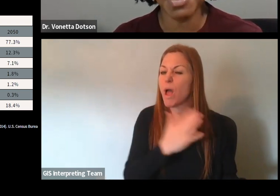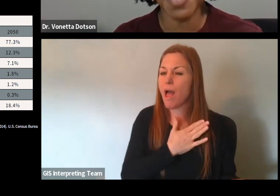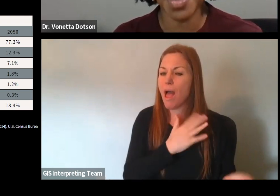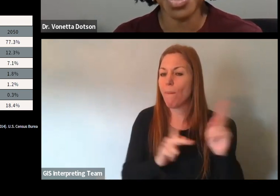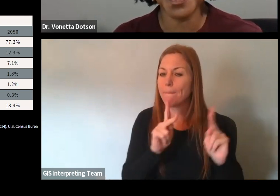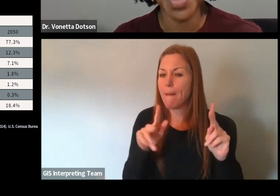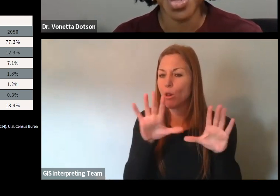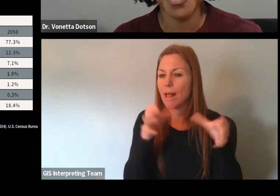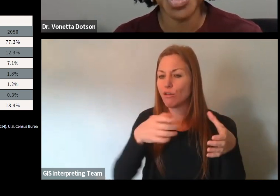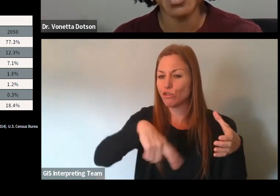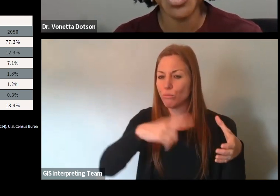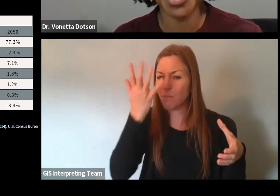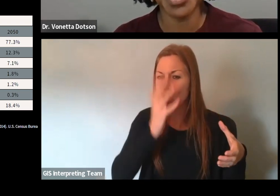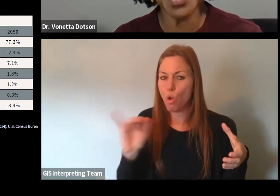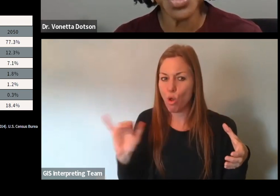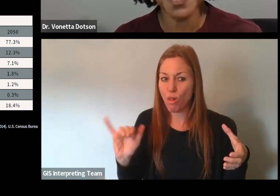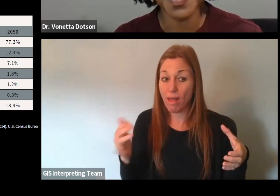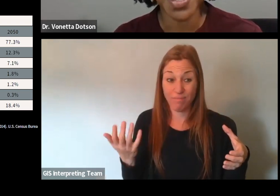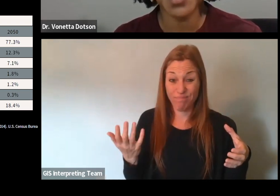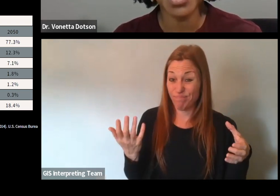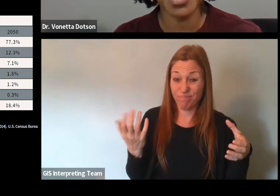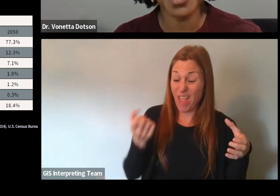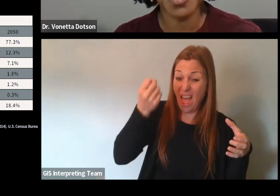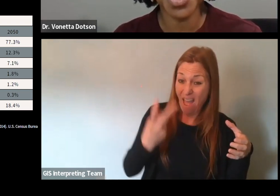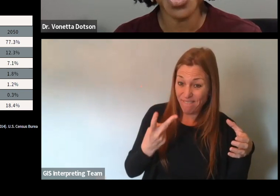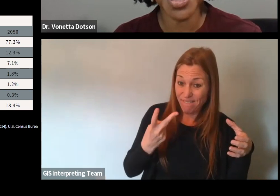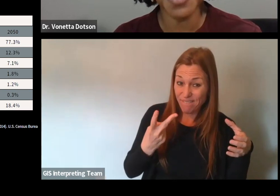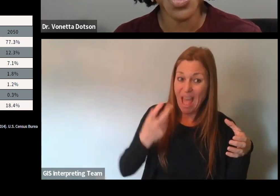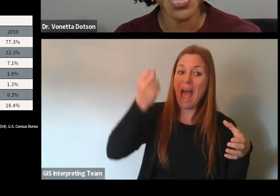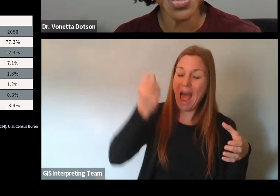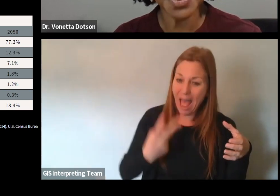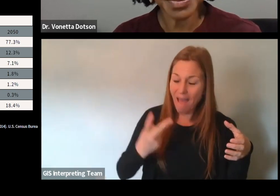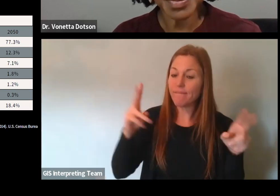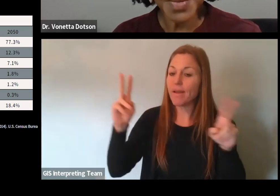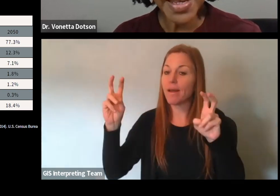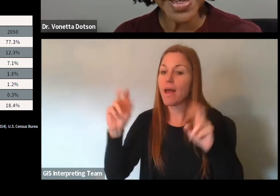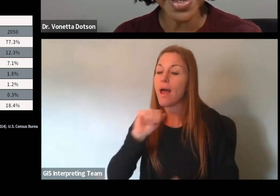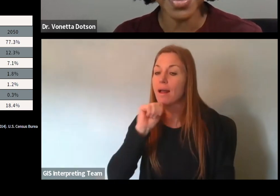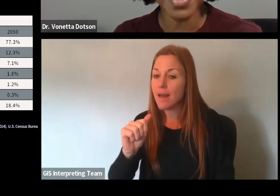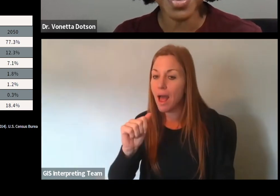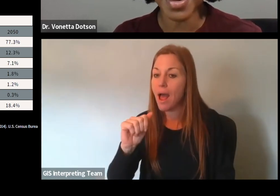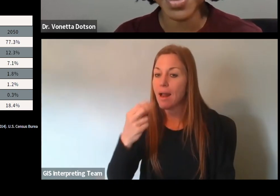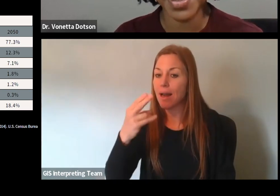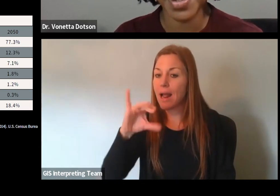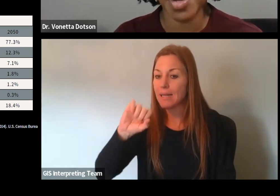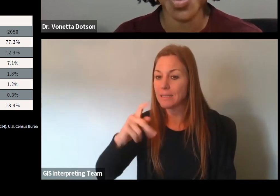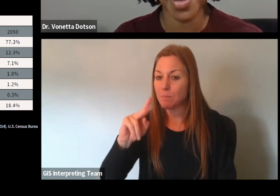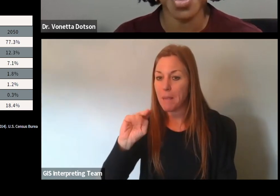white. The other half is made up of other ethnic and racial groups. And we know that there are